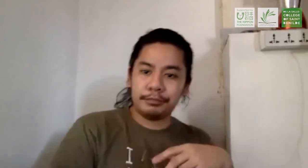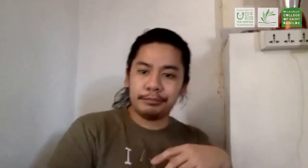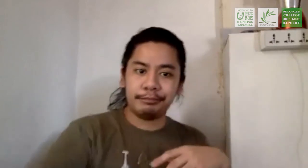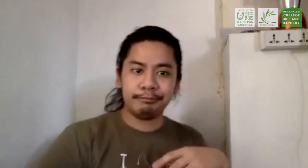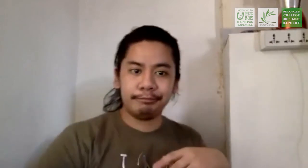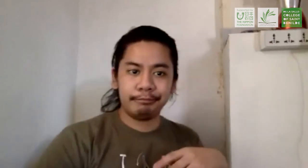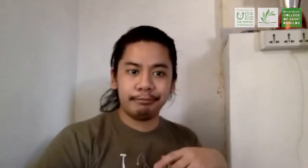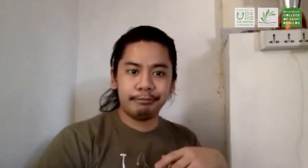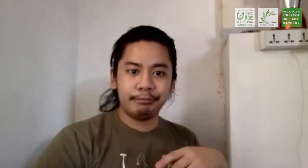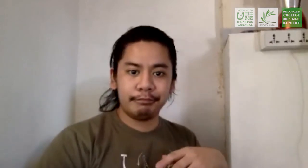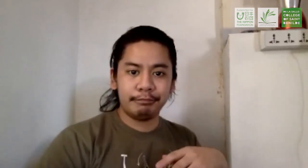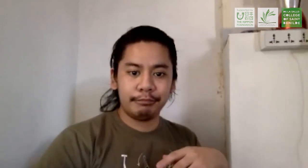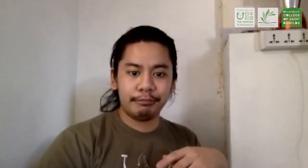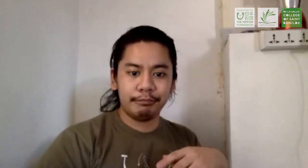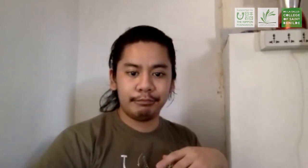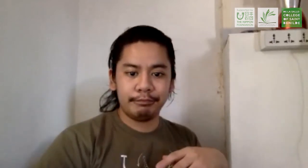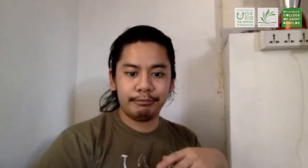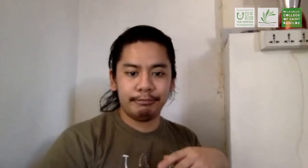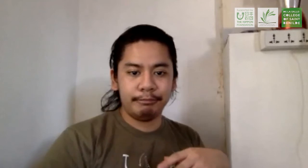work on lesson 5.